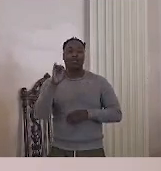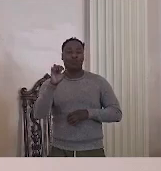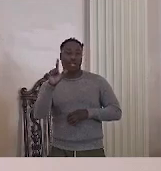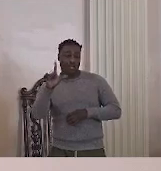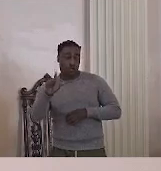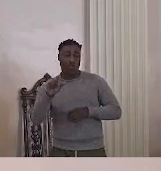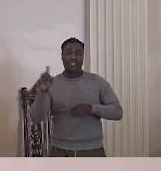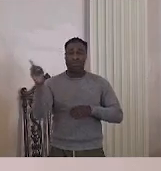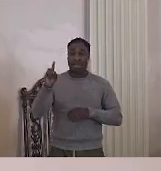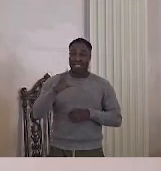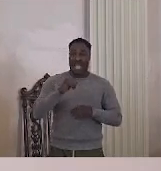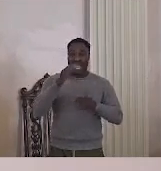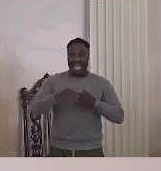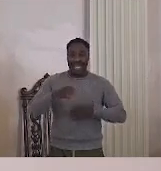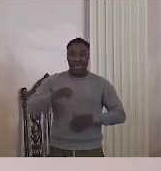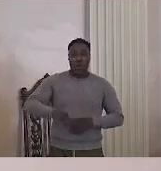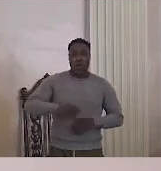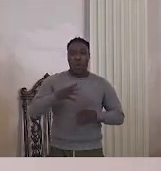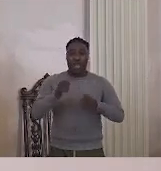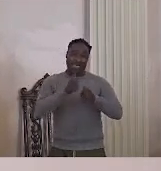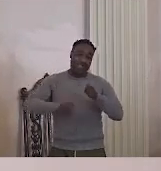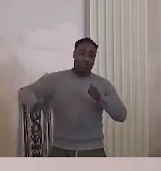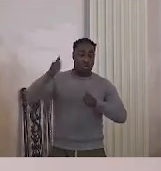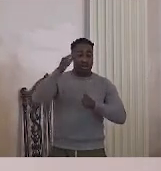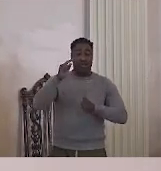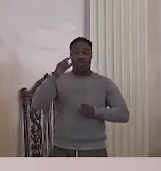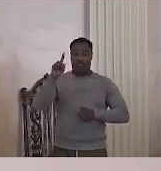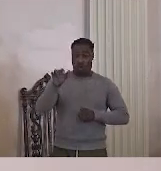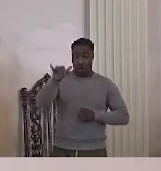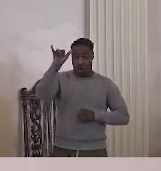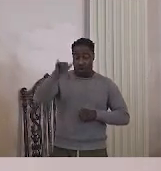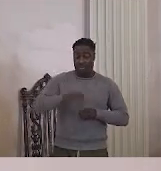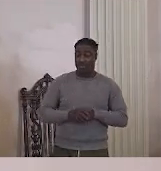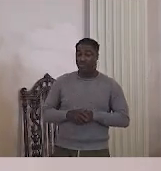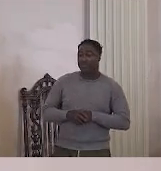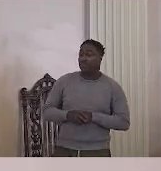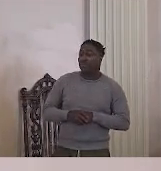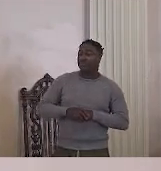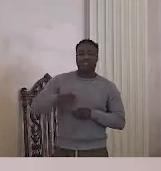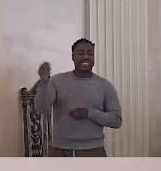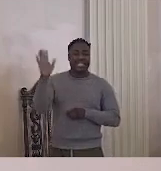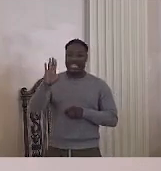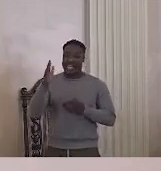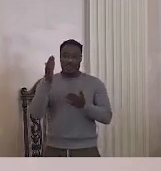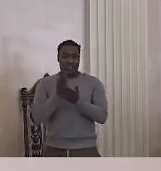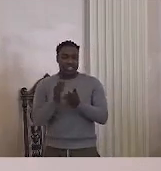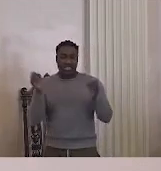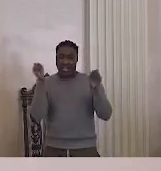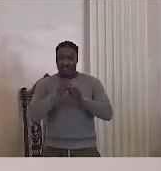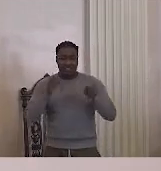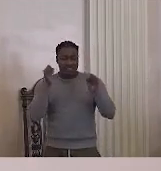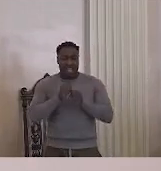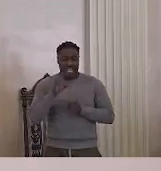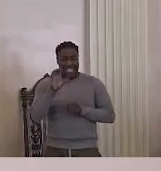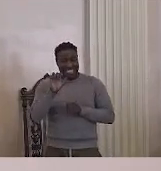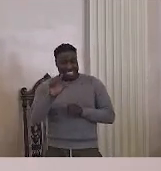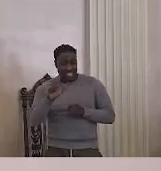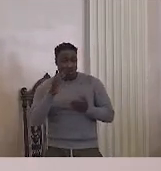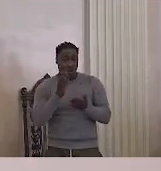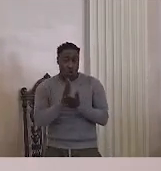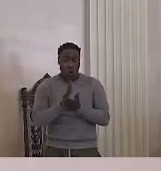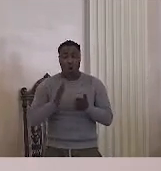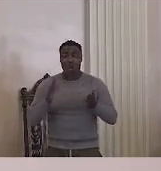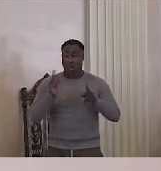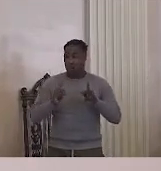Supremacy for Good. Phillips warns that the Confederates never stopped fighting the Civil War, and that progressives